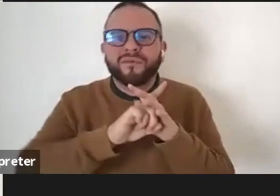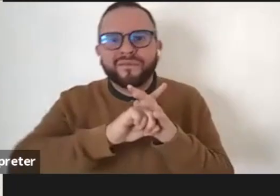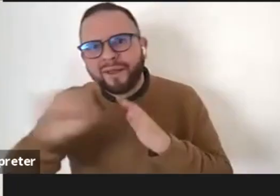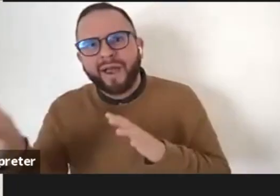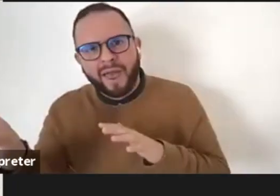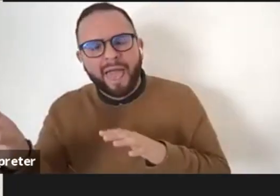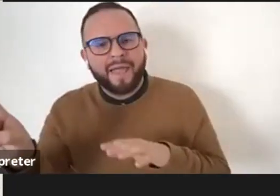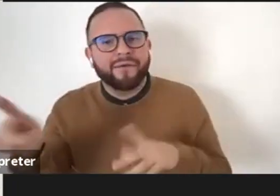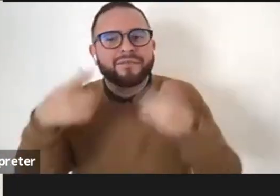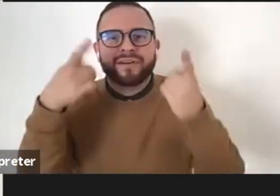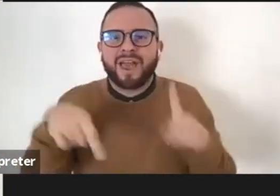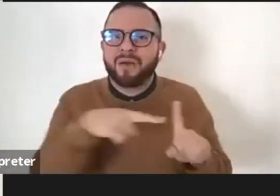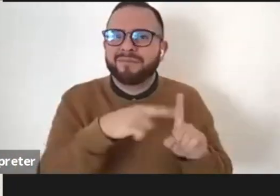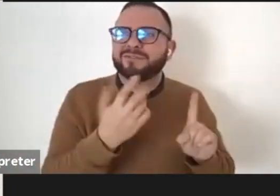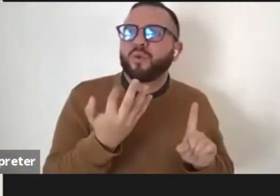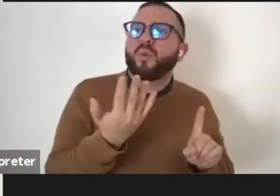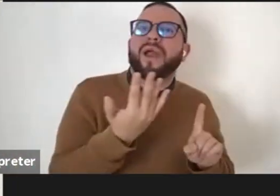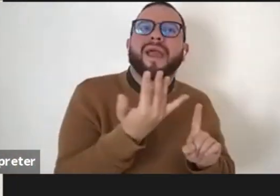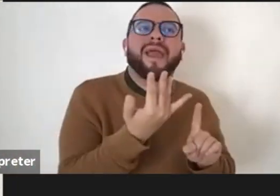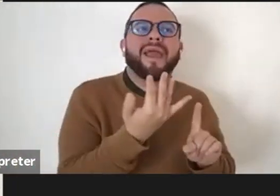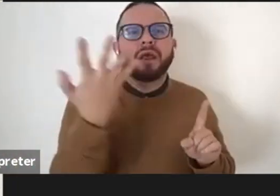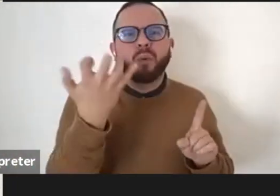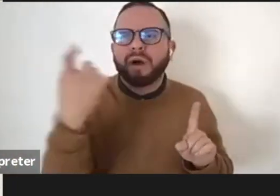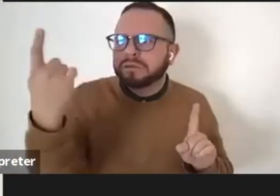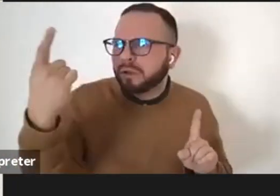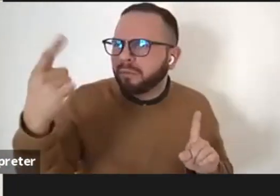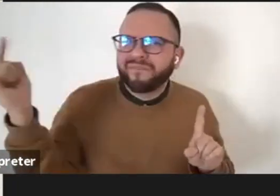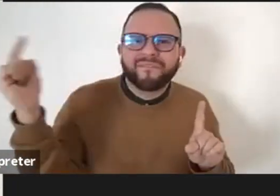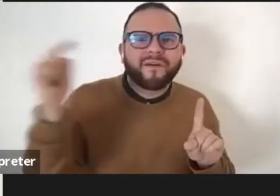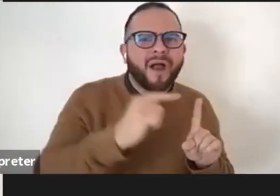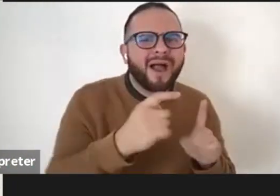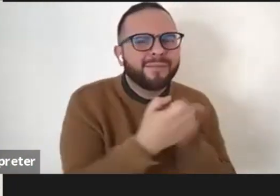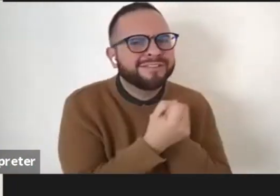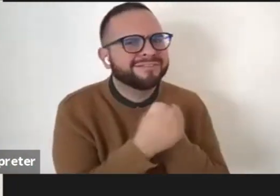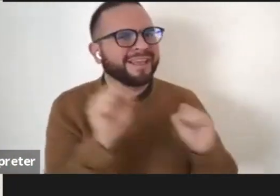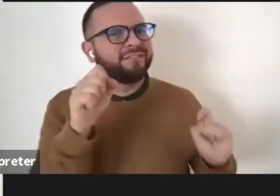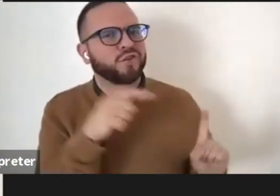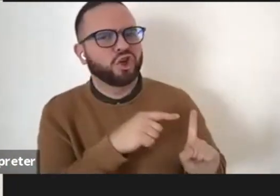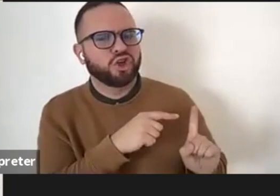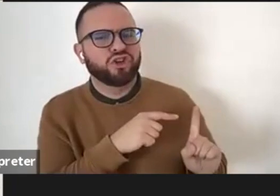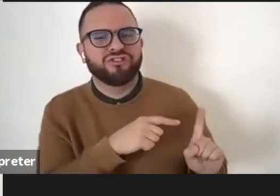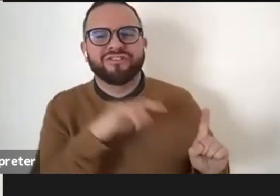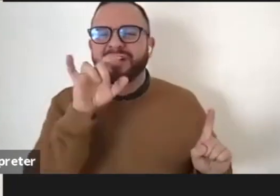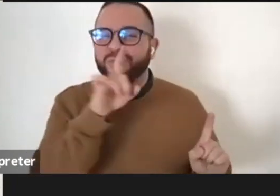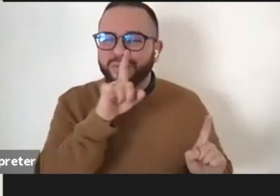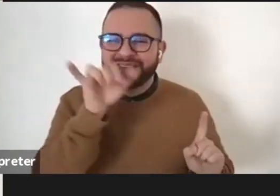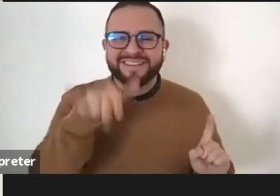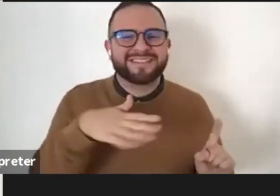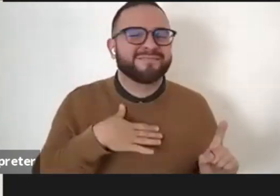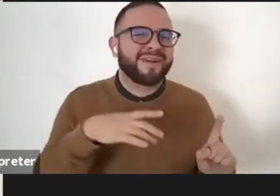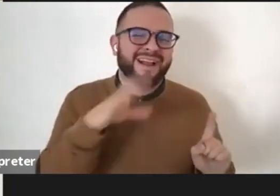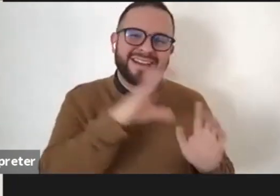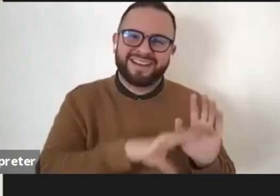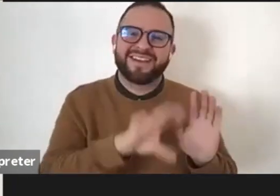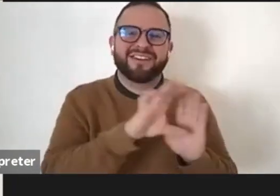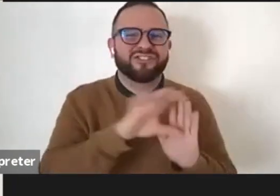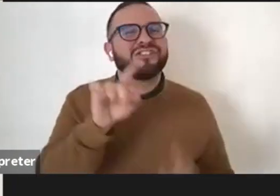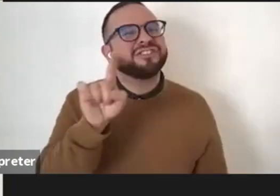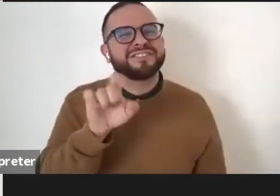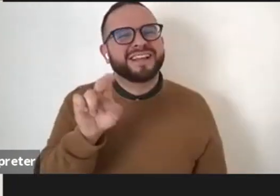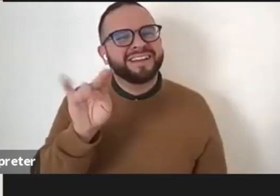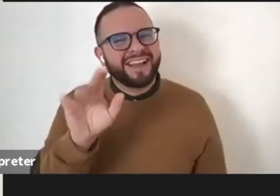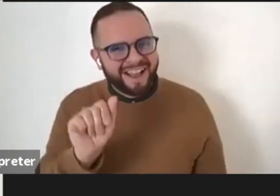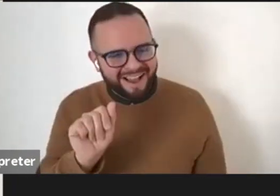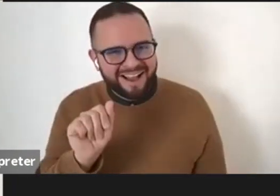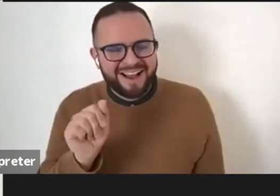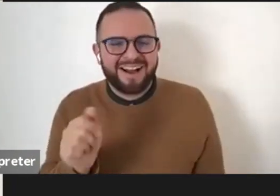And that's what for my character in a way Zhenia is. And then she's kind of like liberated, not even